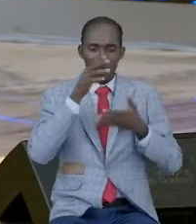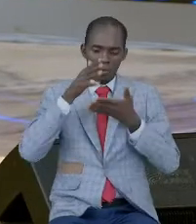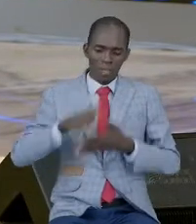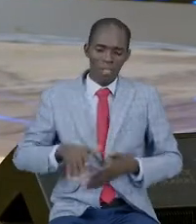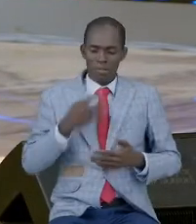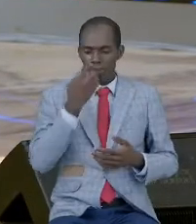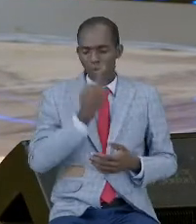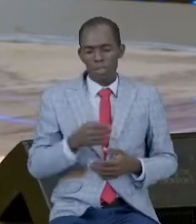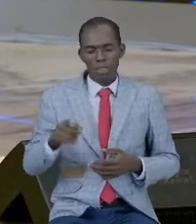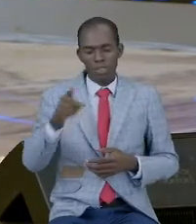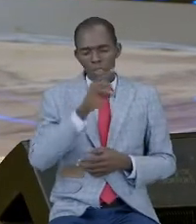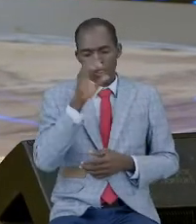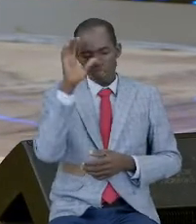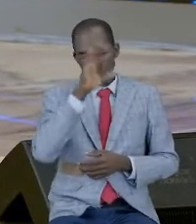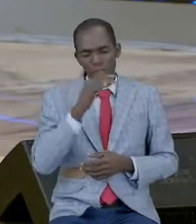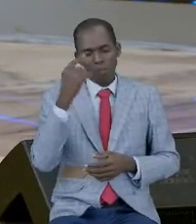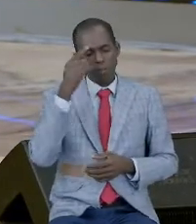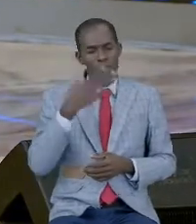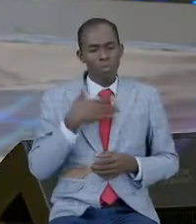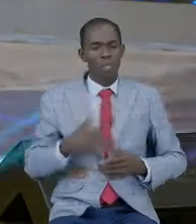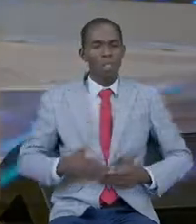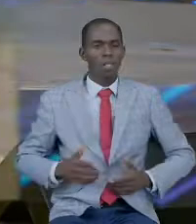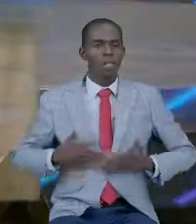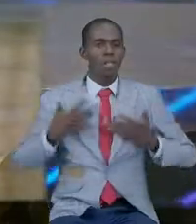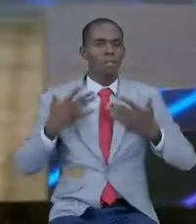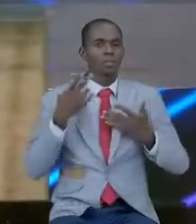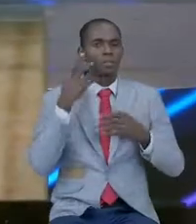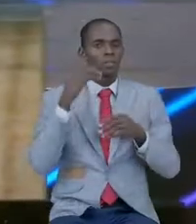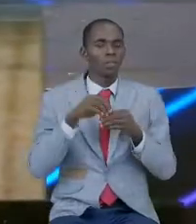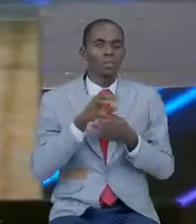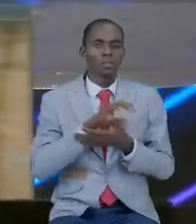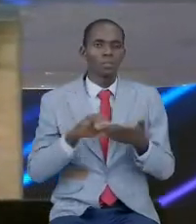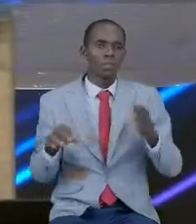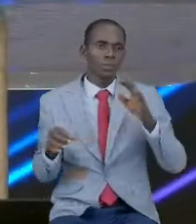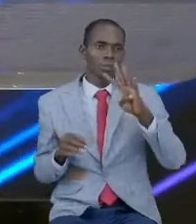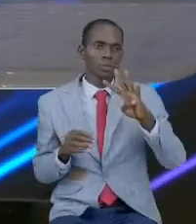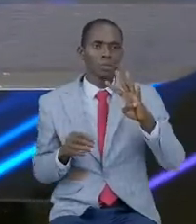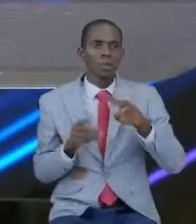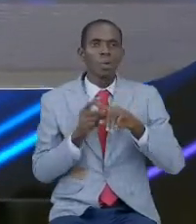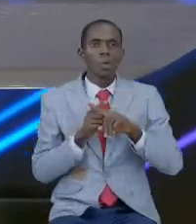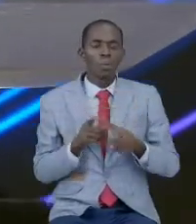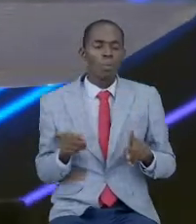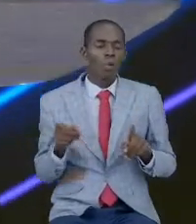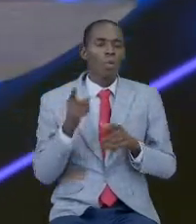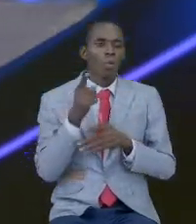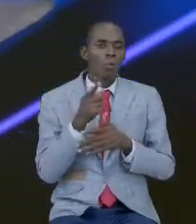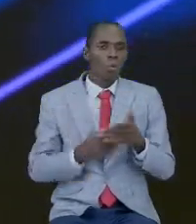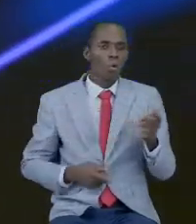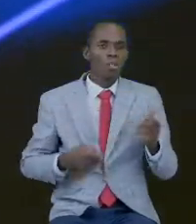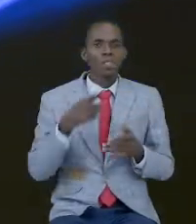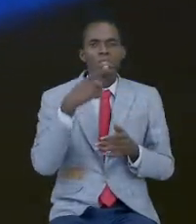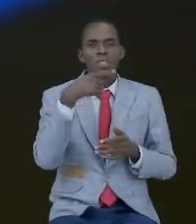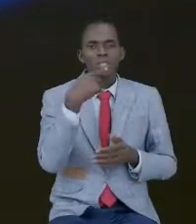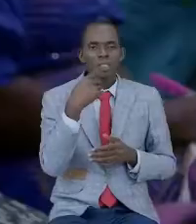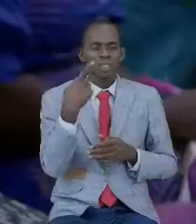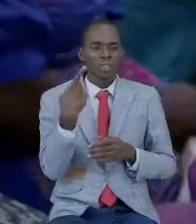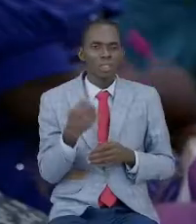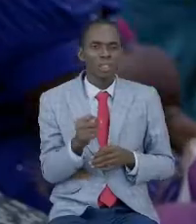my life. Verse 4 then tells us, it says,